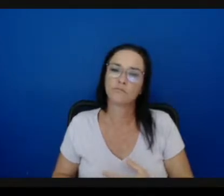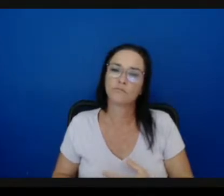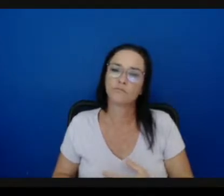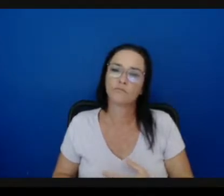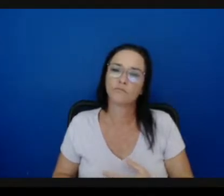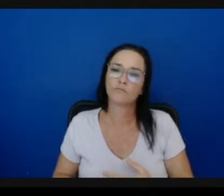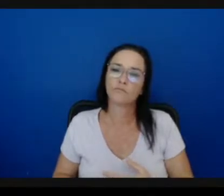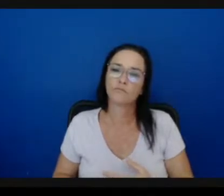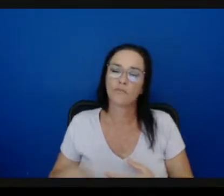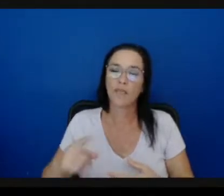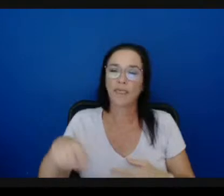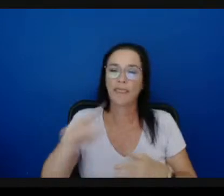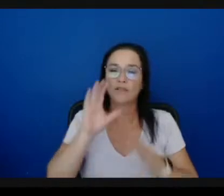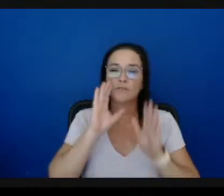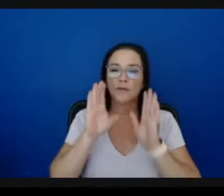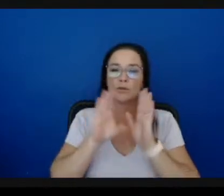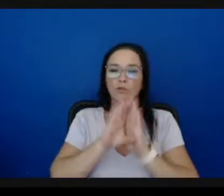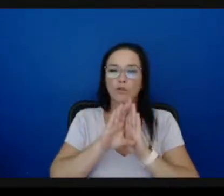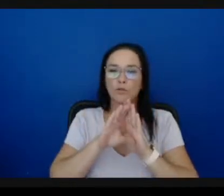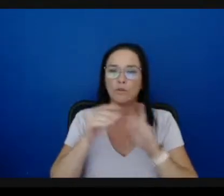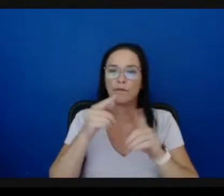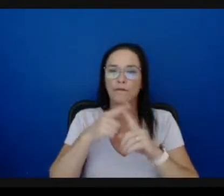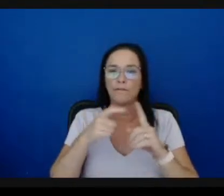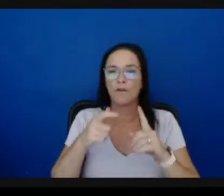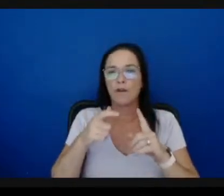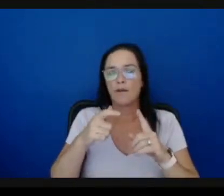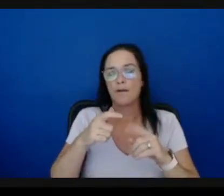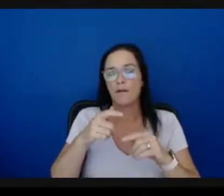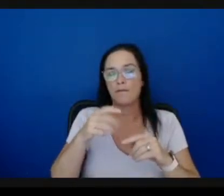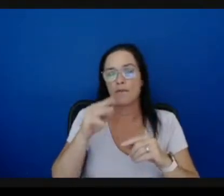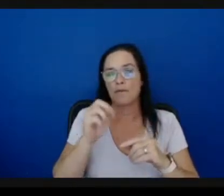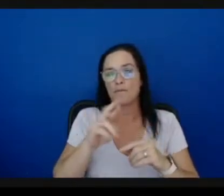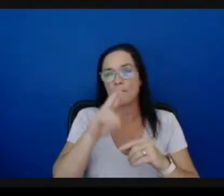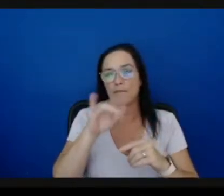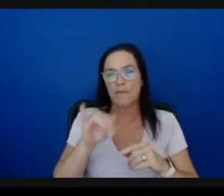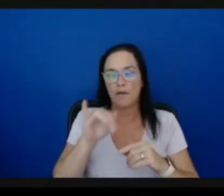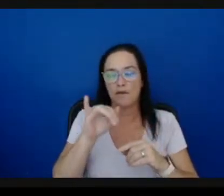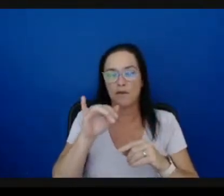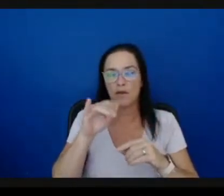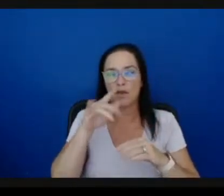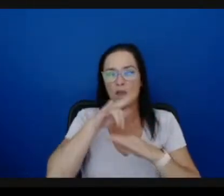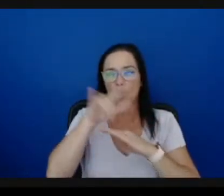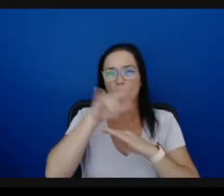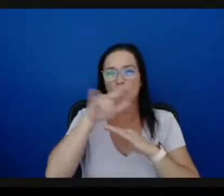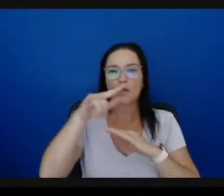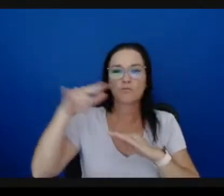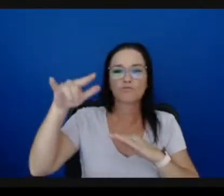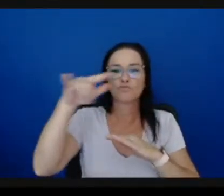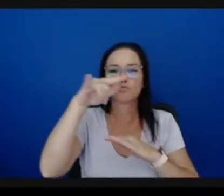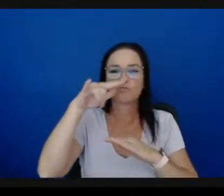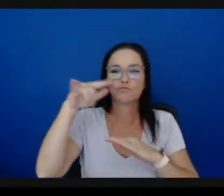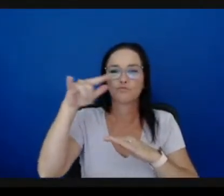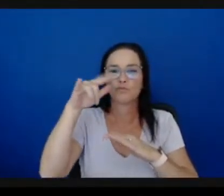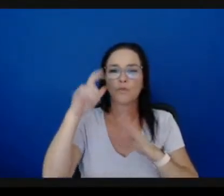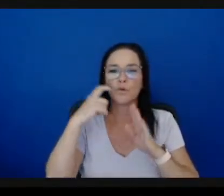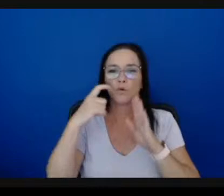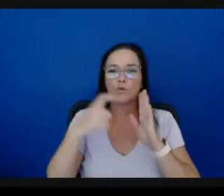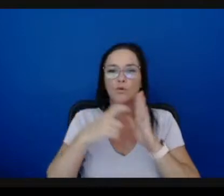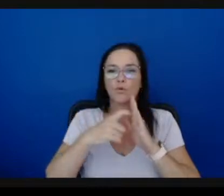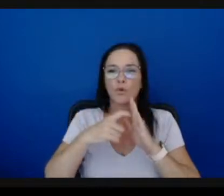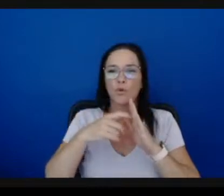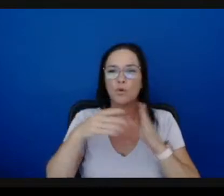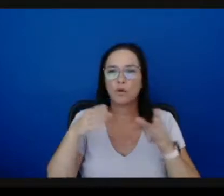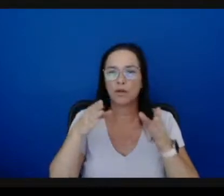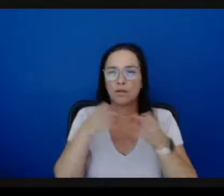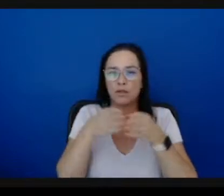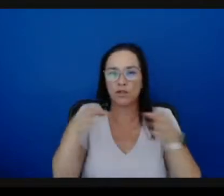These pictures were taken from a Murray airplane flying over the area, and notice the channel of lava